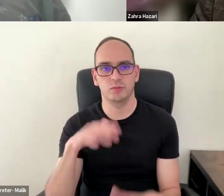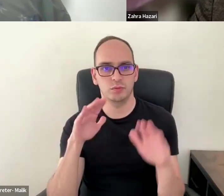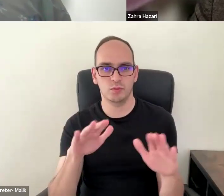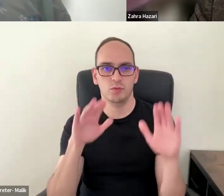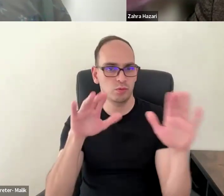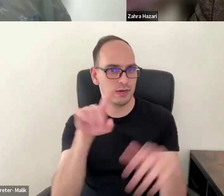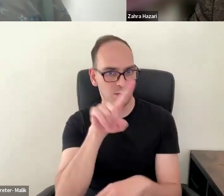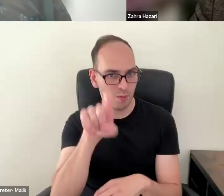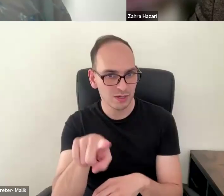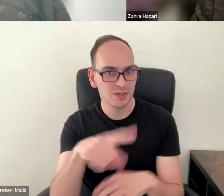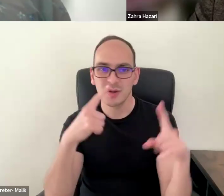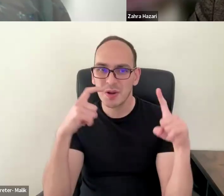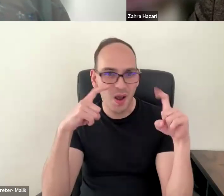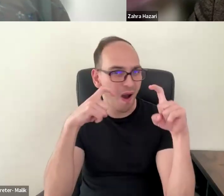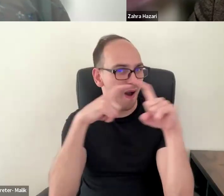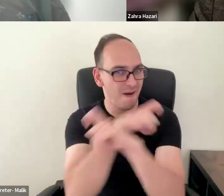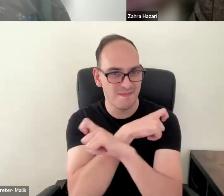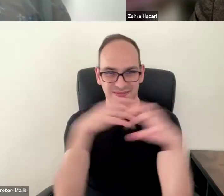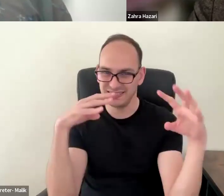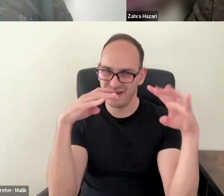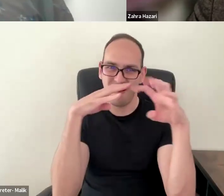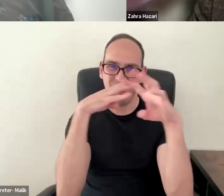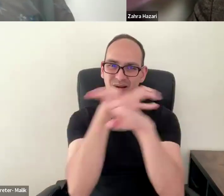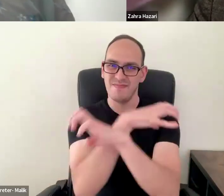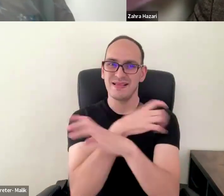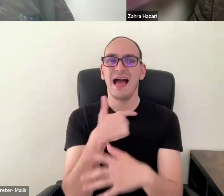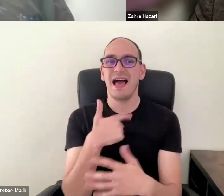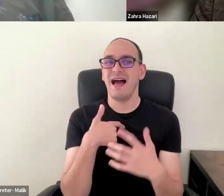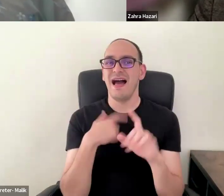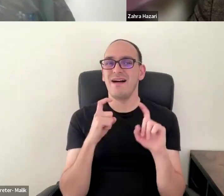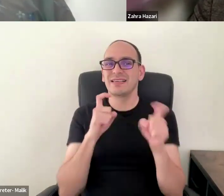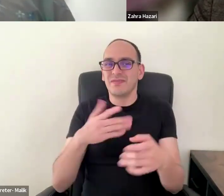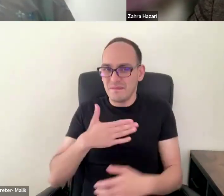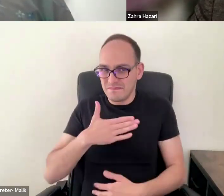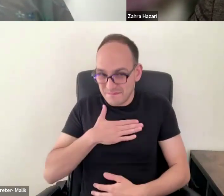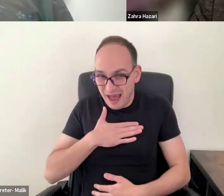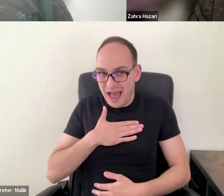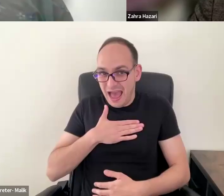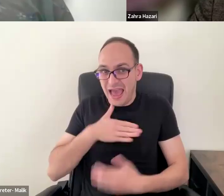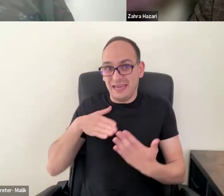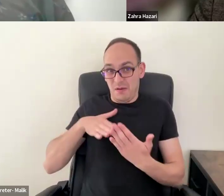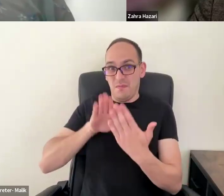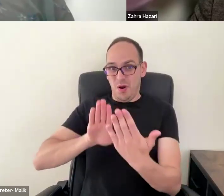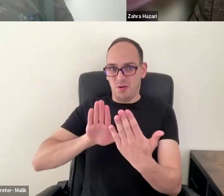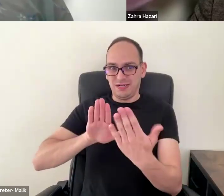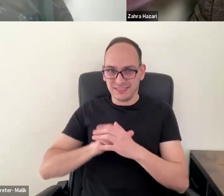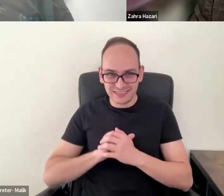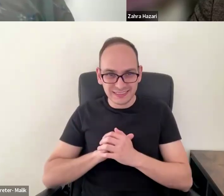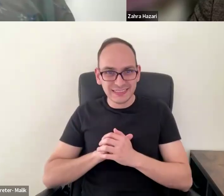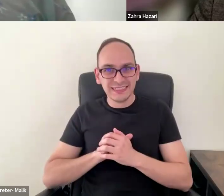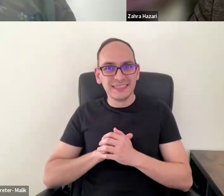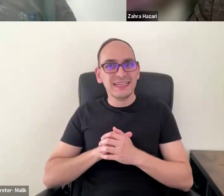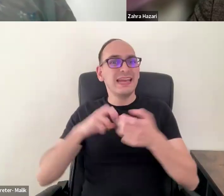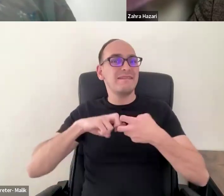super complicated, but I will give you I'll give you my sort of approach to it. So like